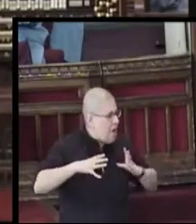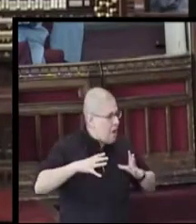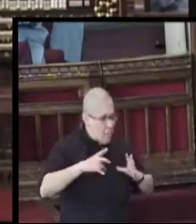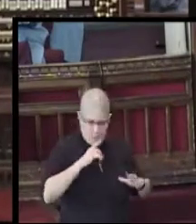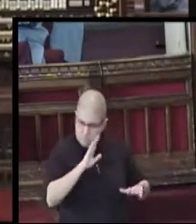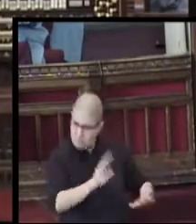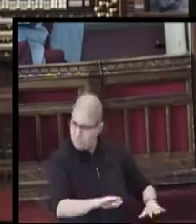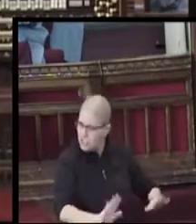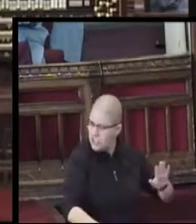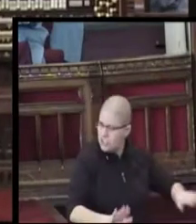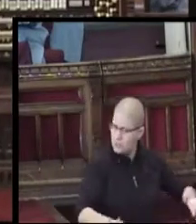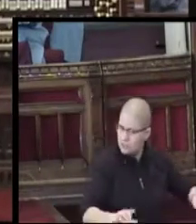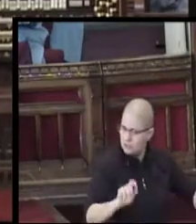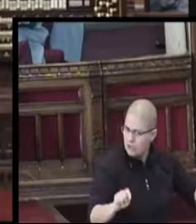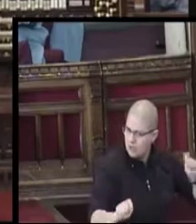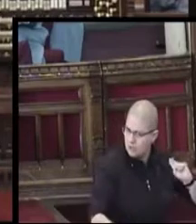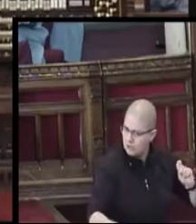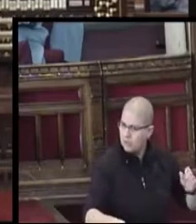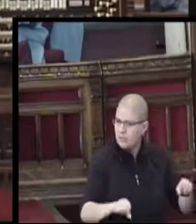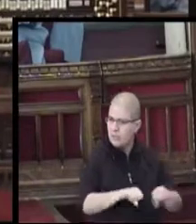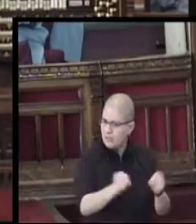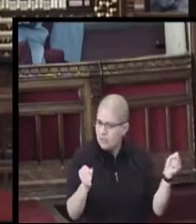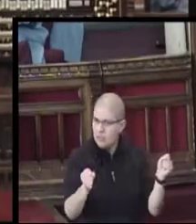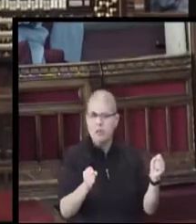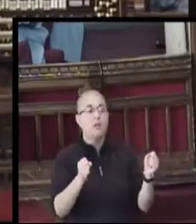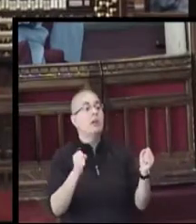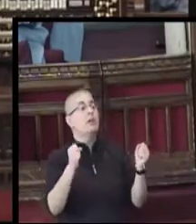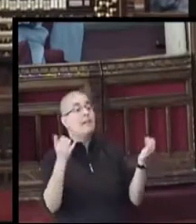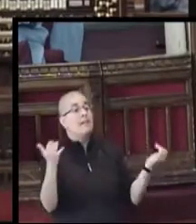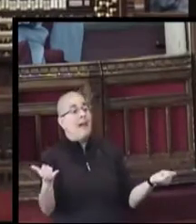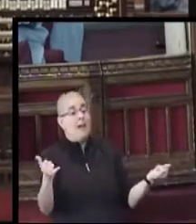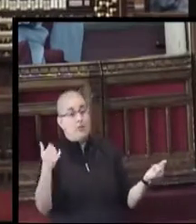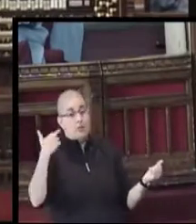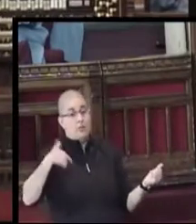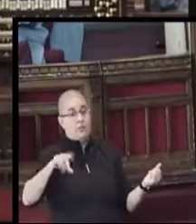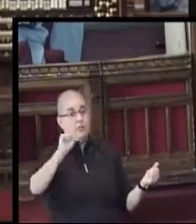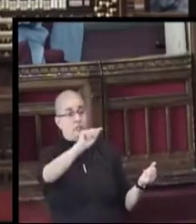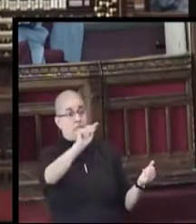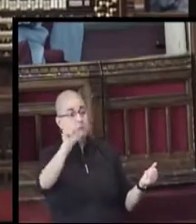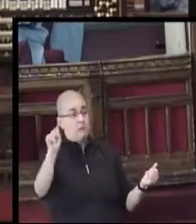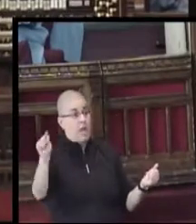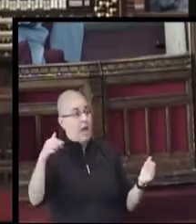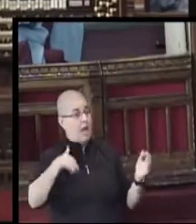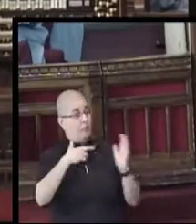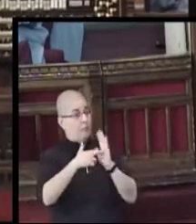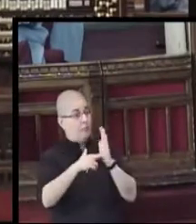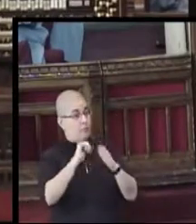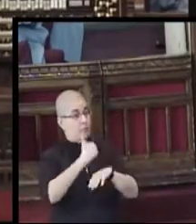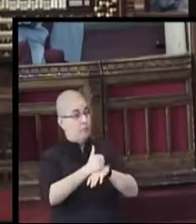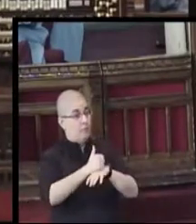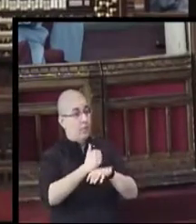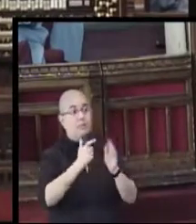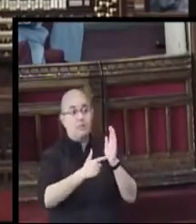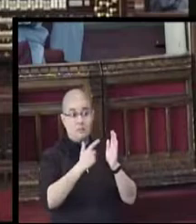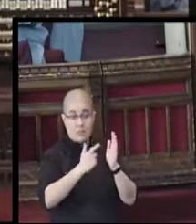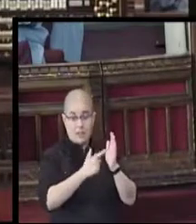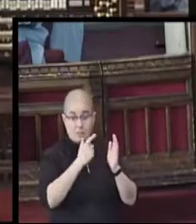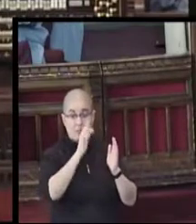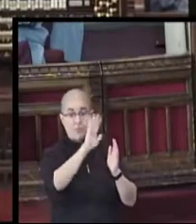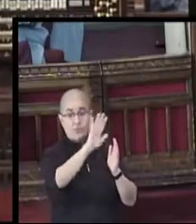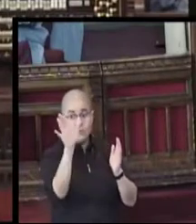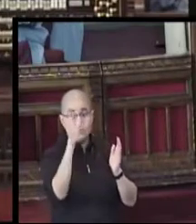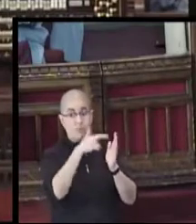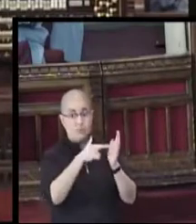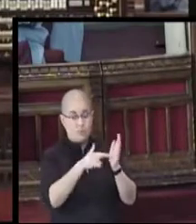Today, various religions have their rules, and sometimes those rules need to be challenged. But we need to